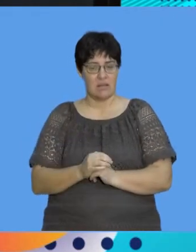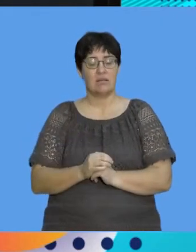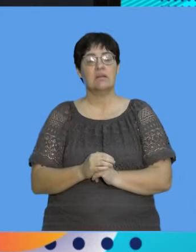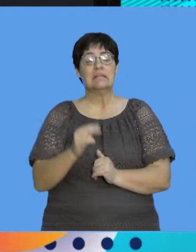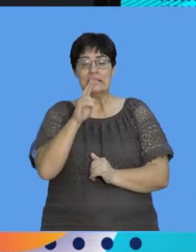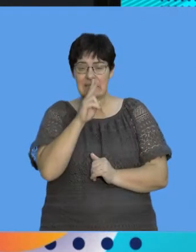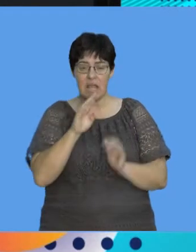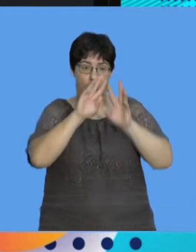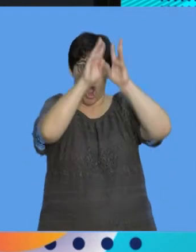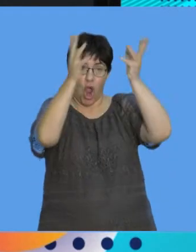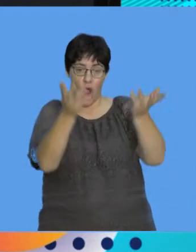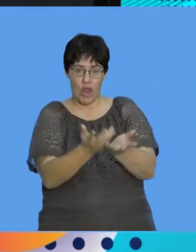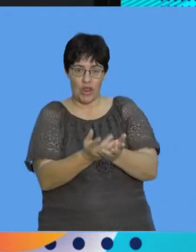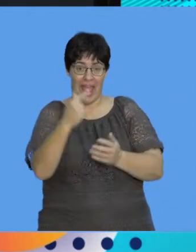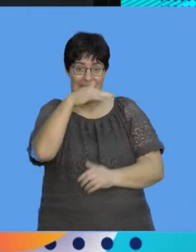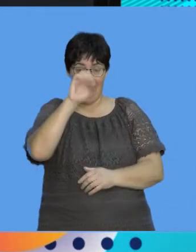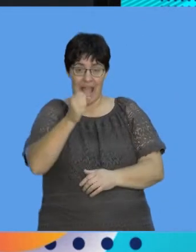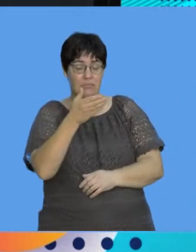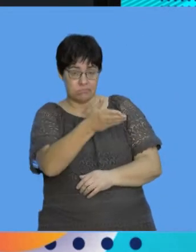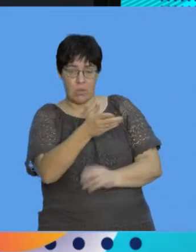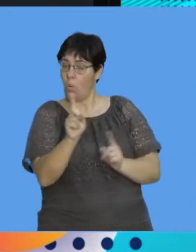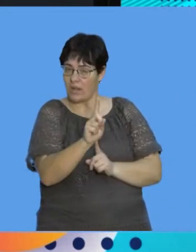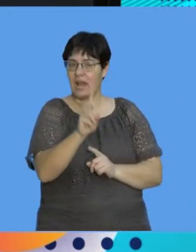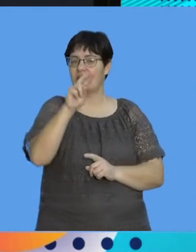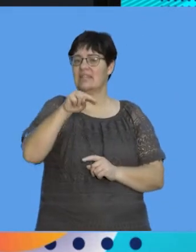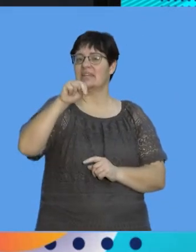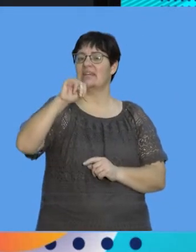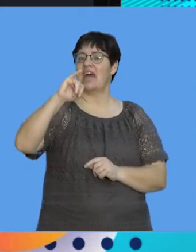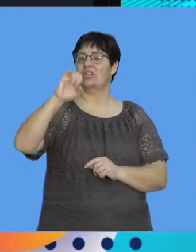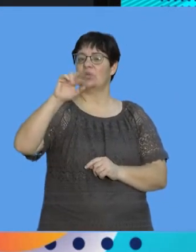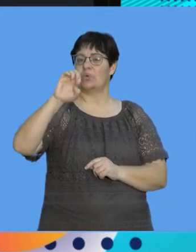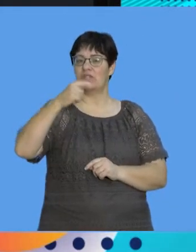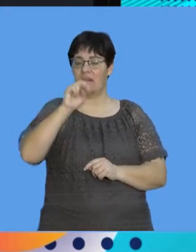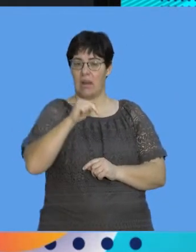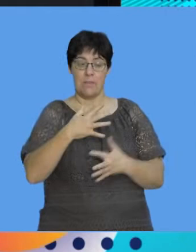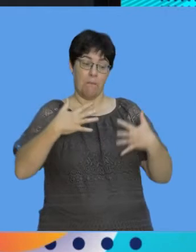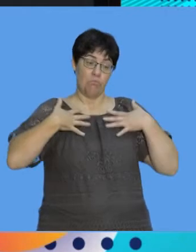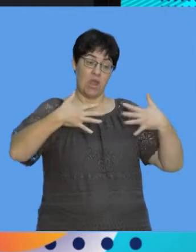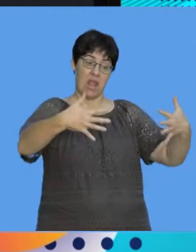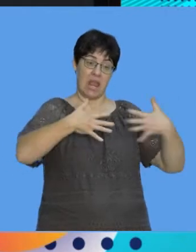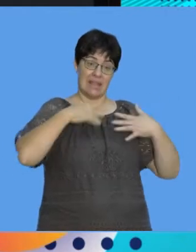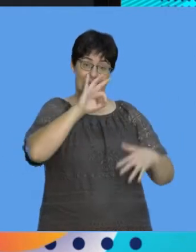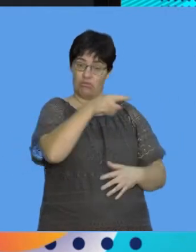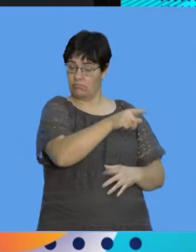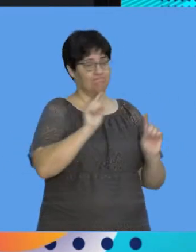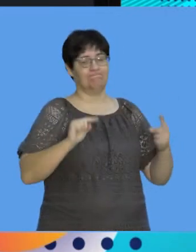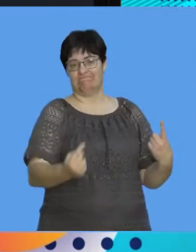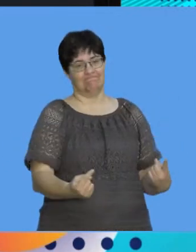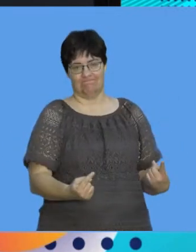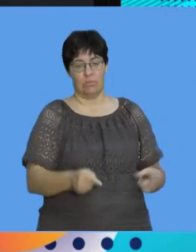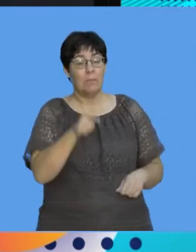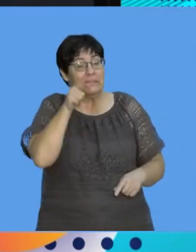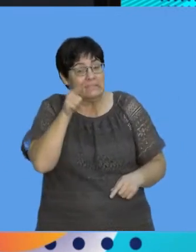gases, 78% of the Earth's gases is nitrogen. But we cannot breathe in nitrogen. But nitrogen